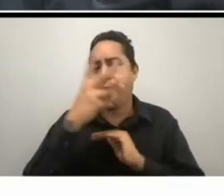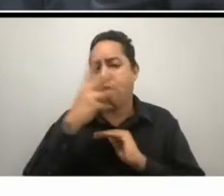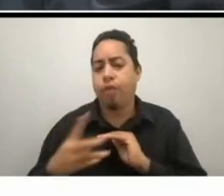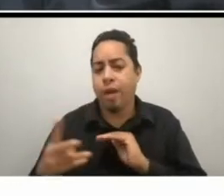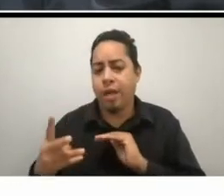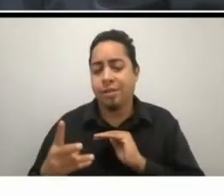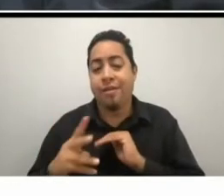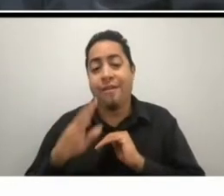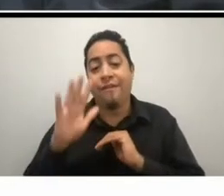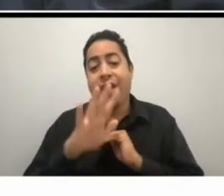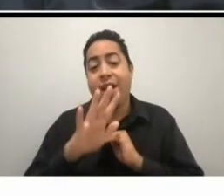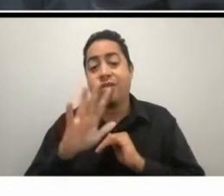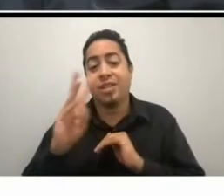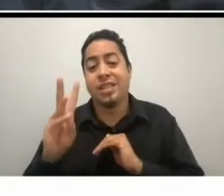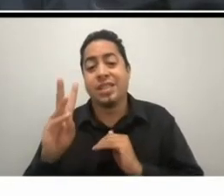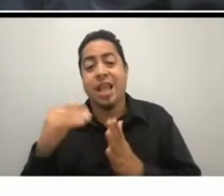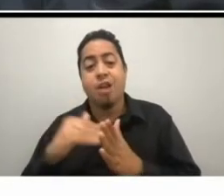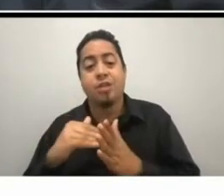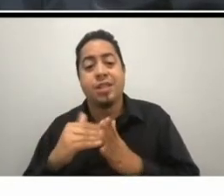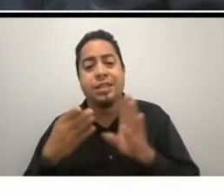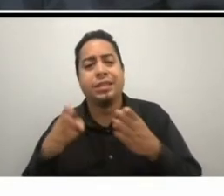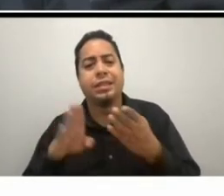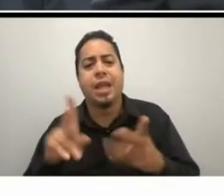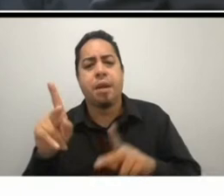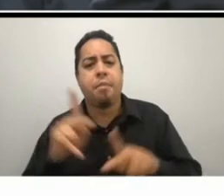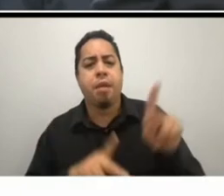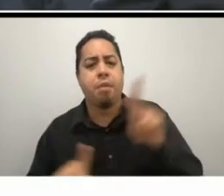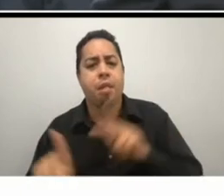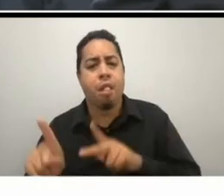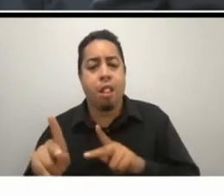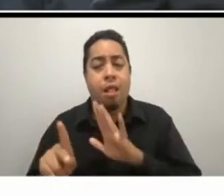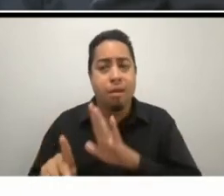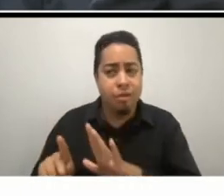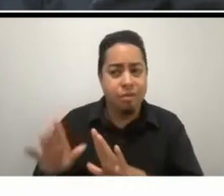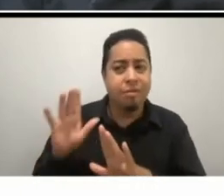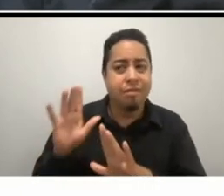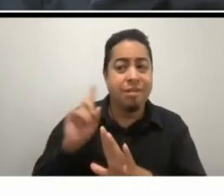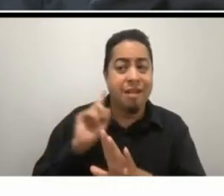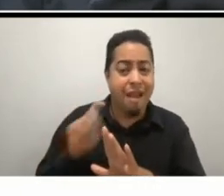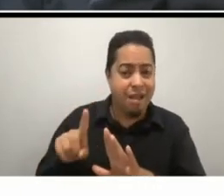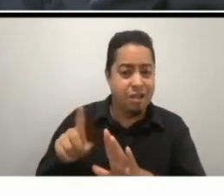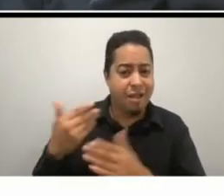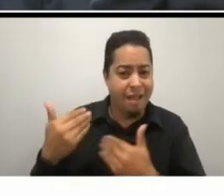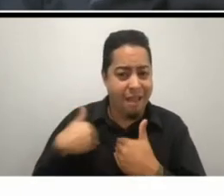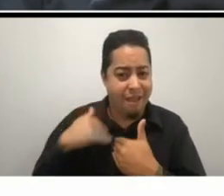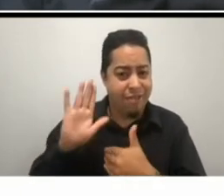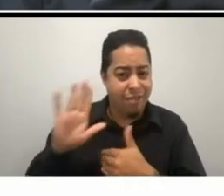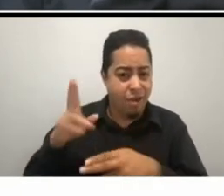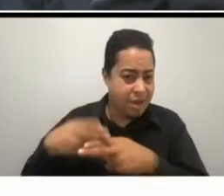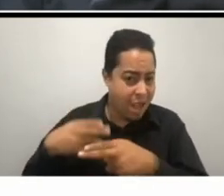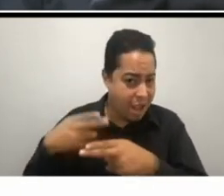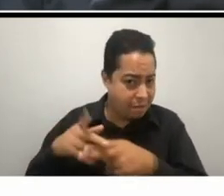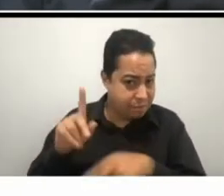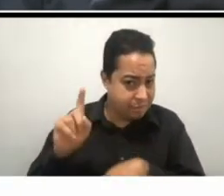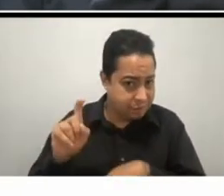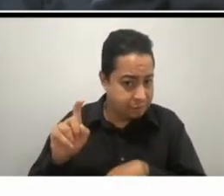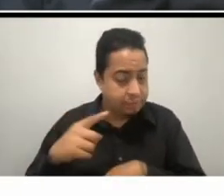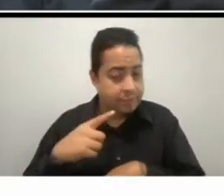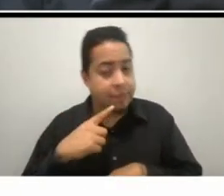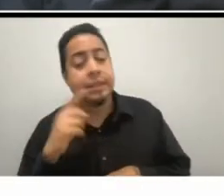5,000 or 6,000 dead people, etc. And I said, do you have their names? Yes. Will you give them to